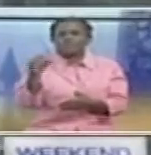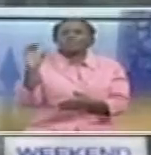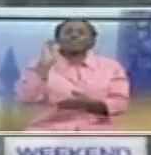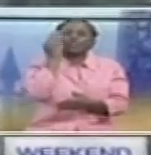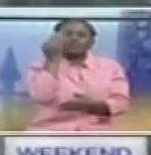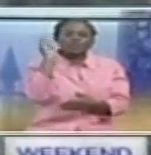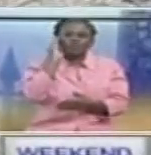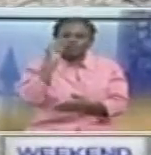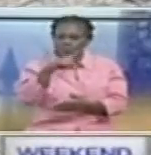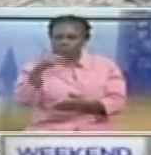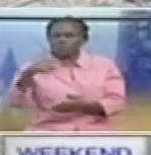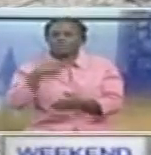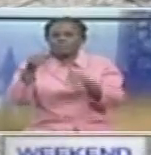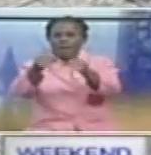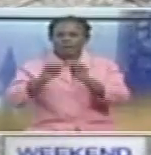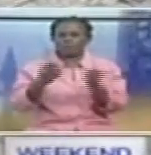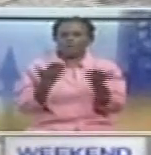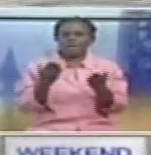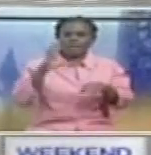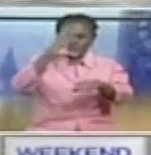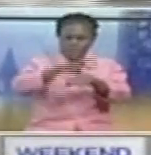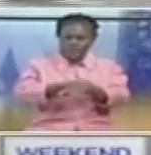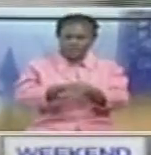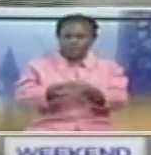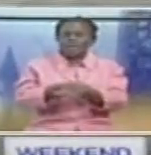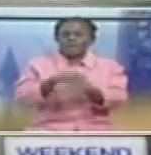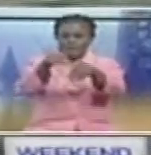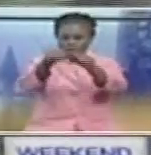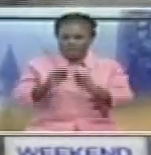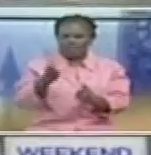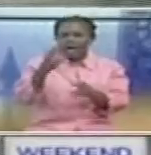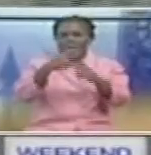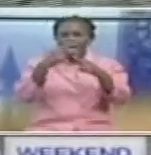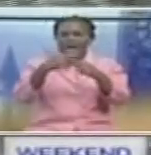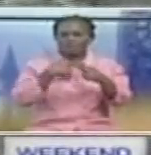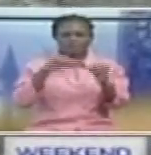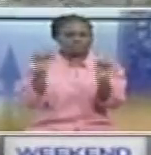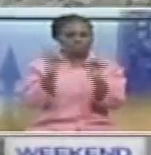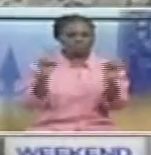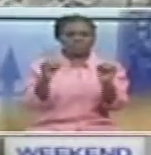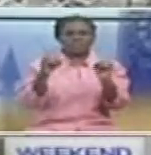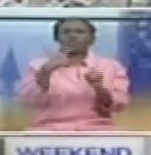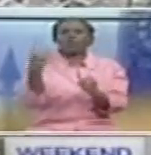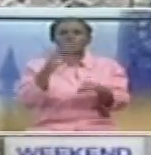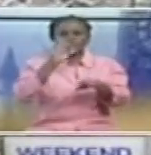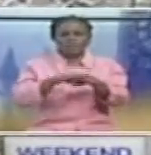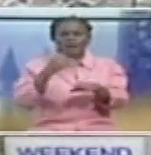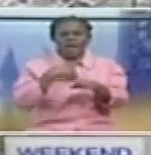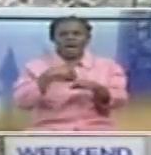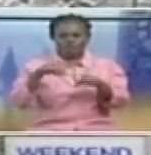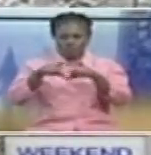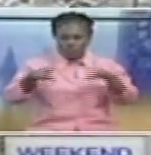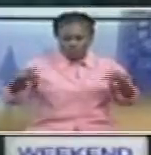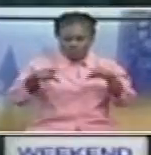where he has been laid to rest. We find an unmarked grave at the Jamia Mosque Cemetery, identified only by a wooden post that